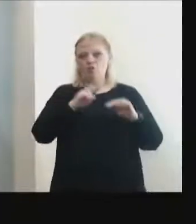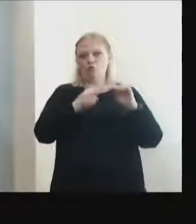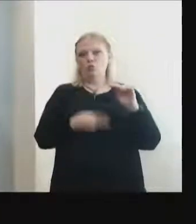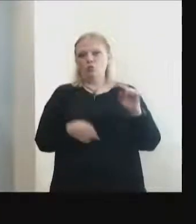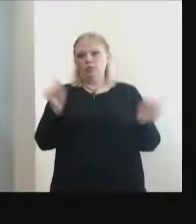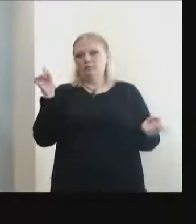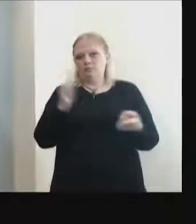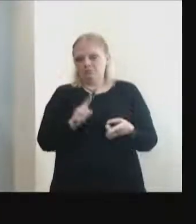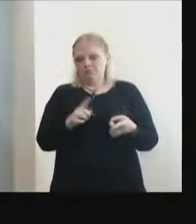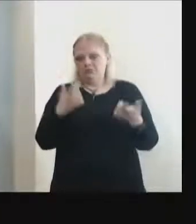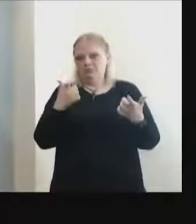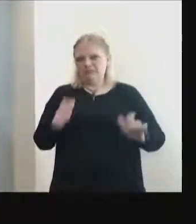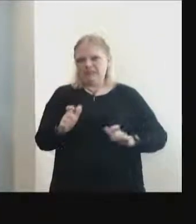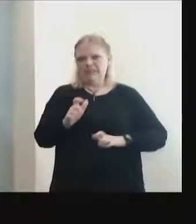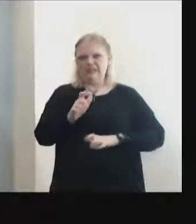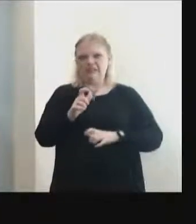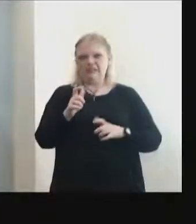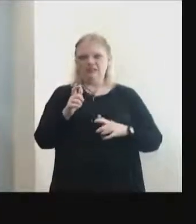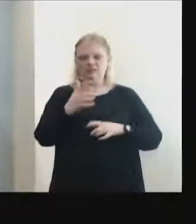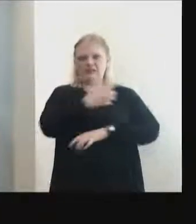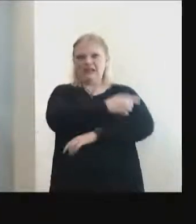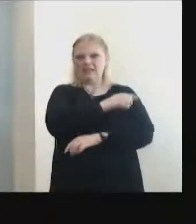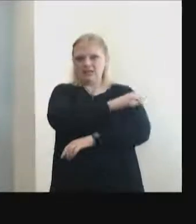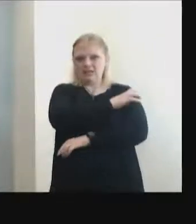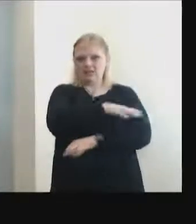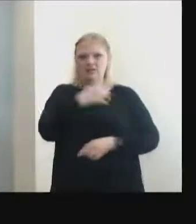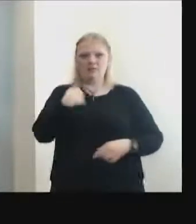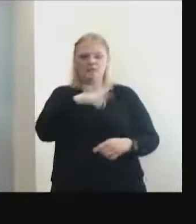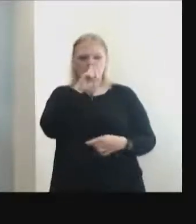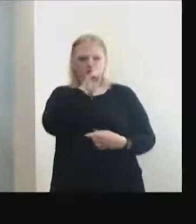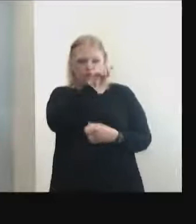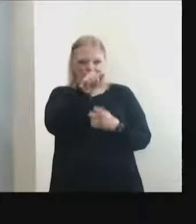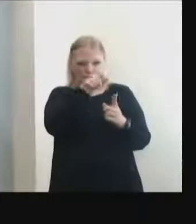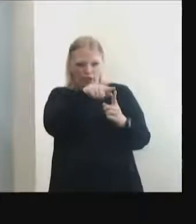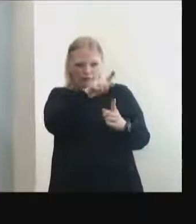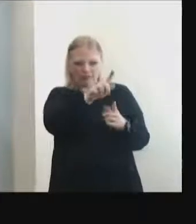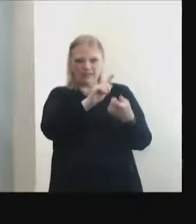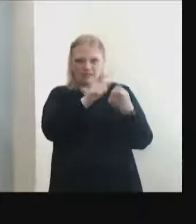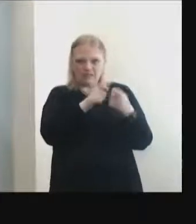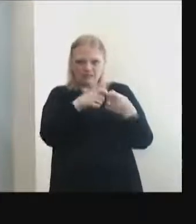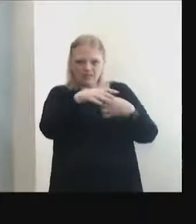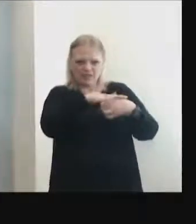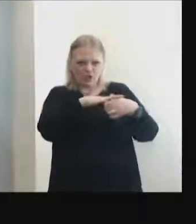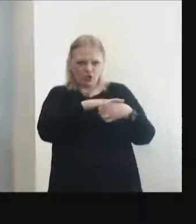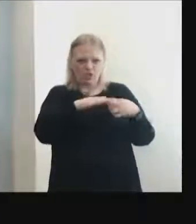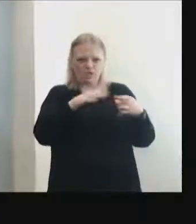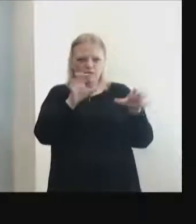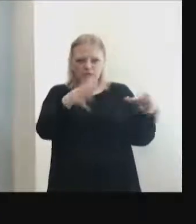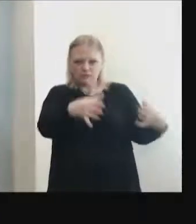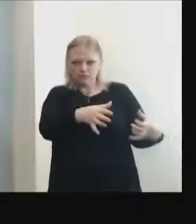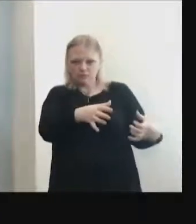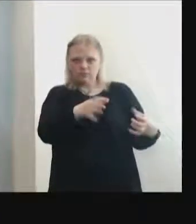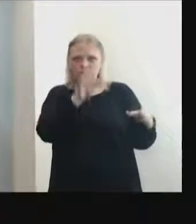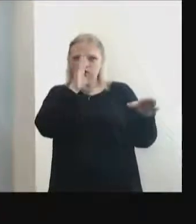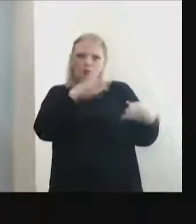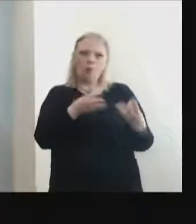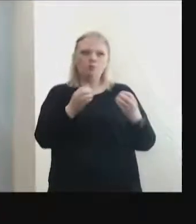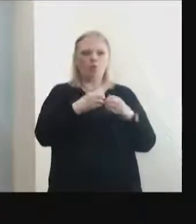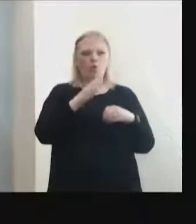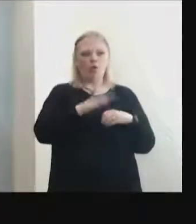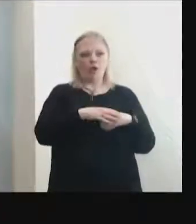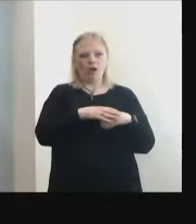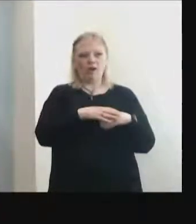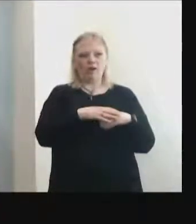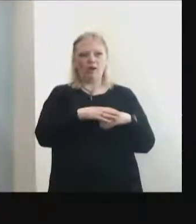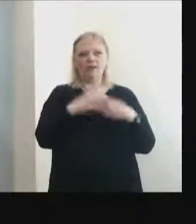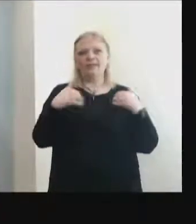big vaccine clinics, because right now we're targeting specific populations in specific areas, and going to focusing more on certain